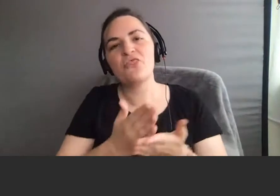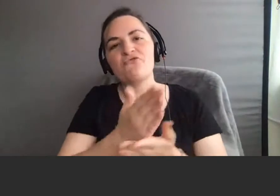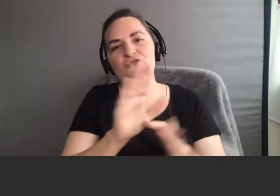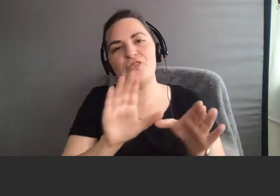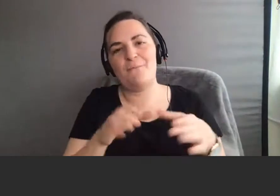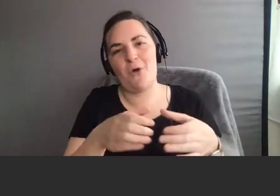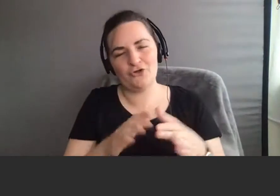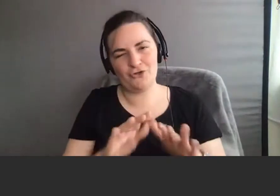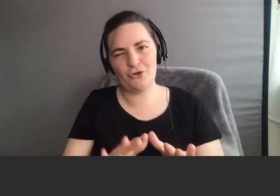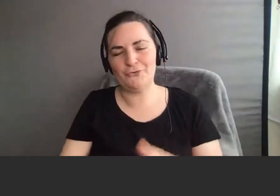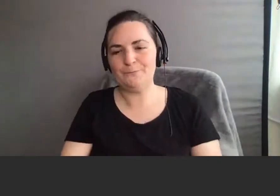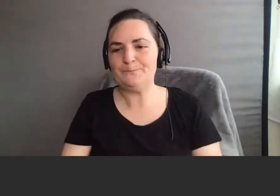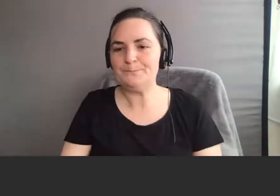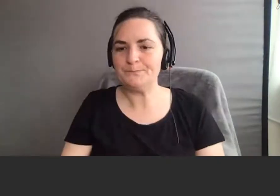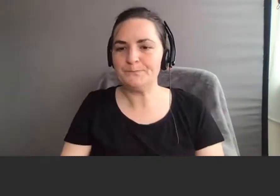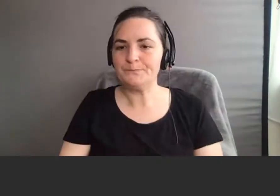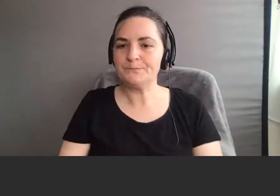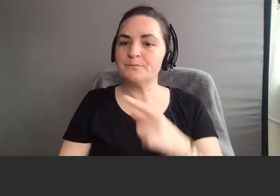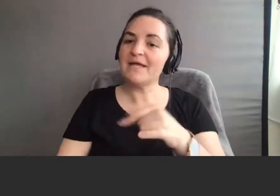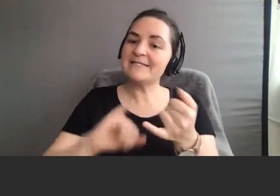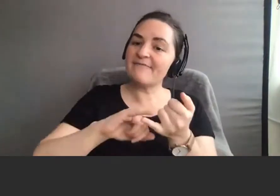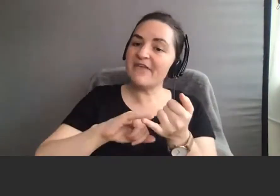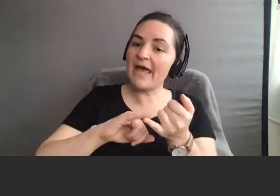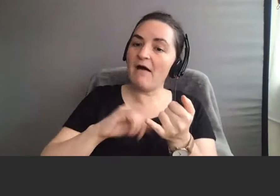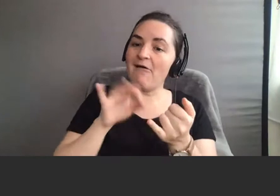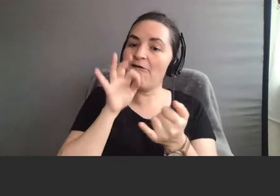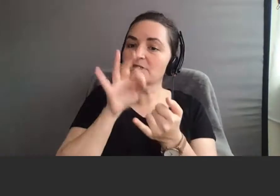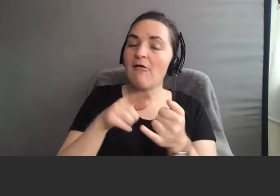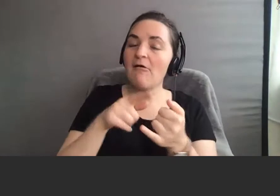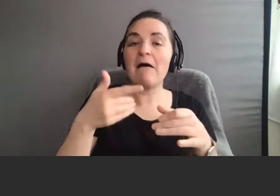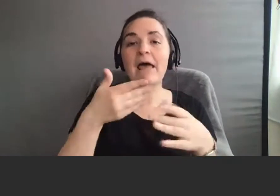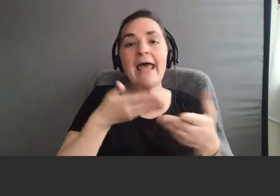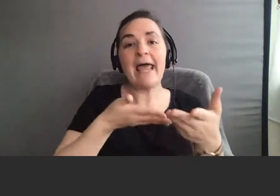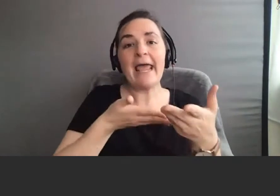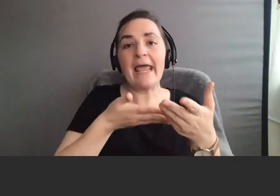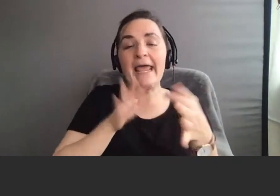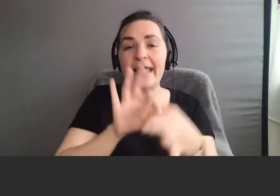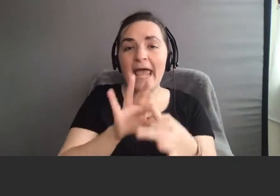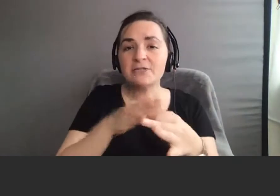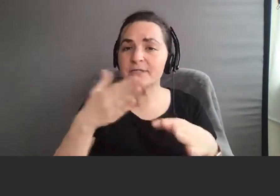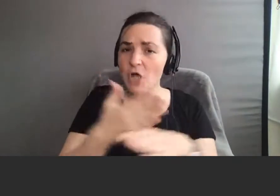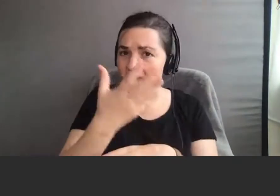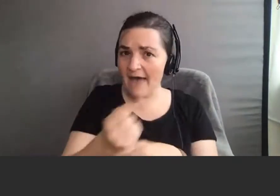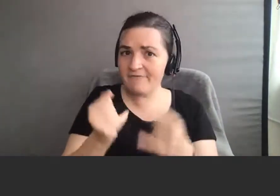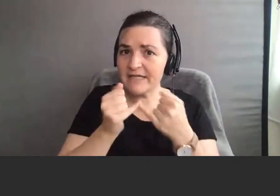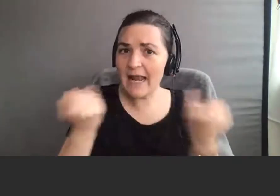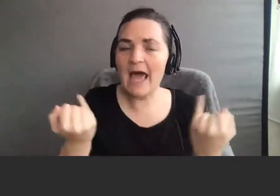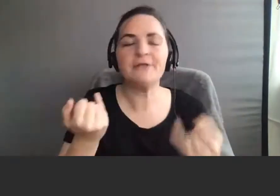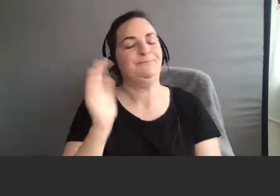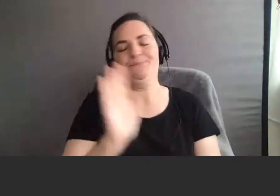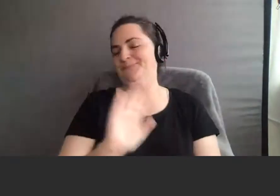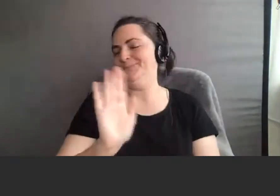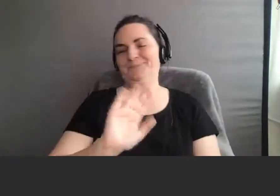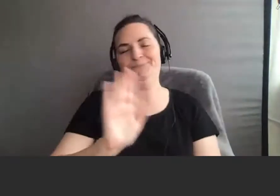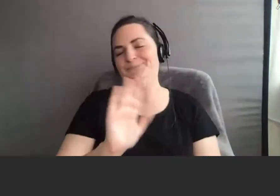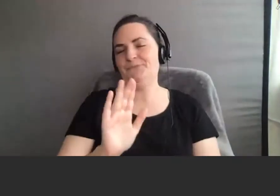Safia, does each engagement task have a deadline? No, the only deadline you have is the 4th of